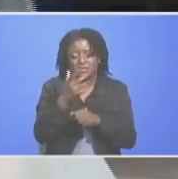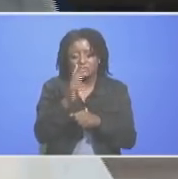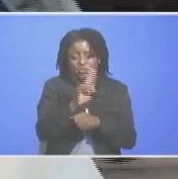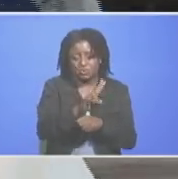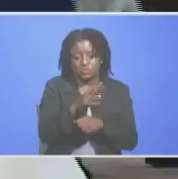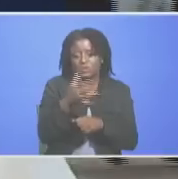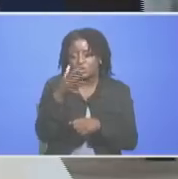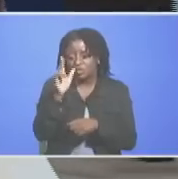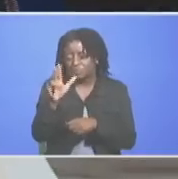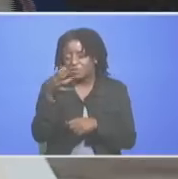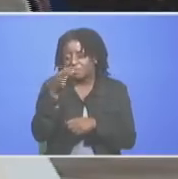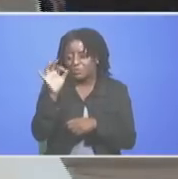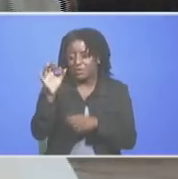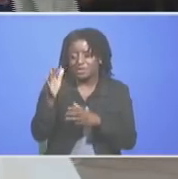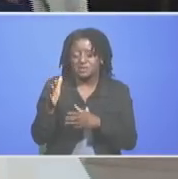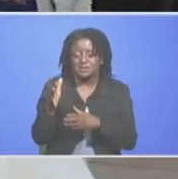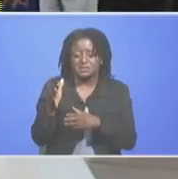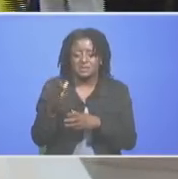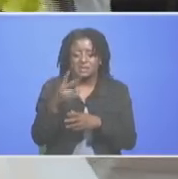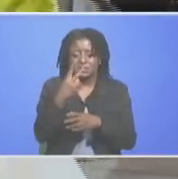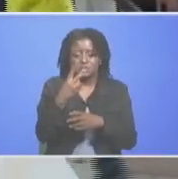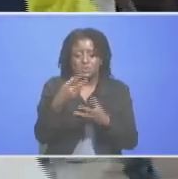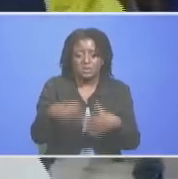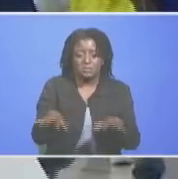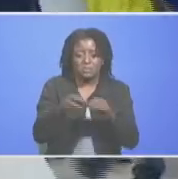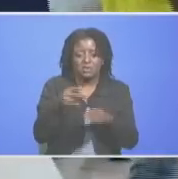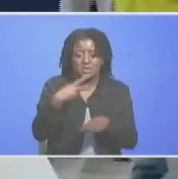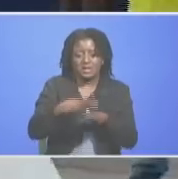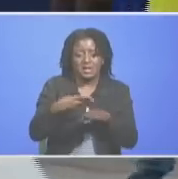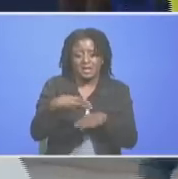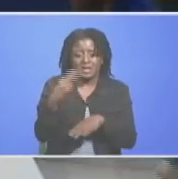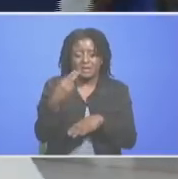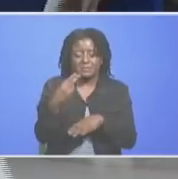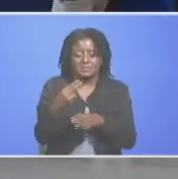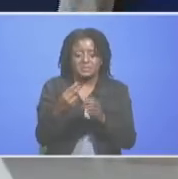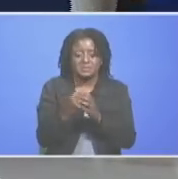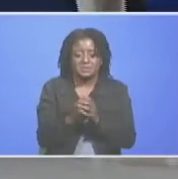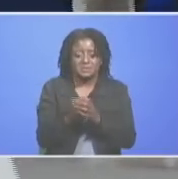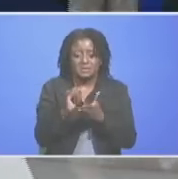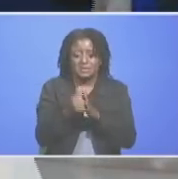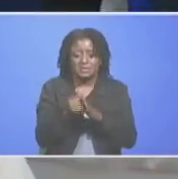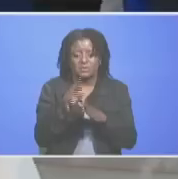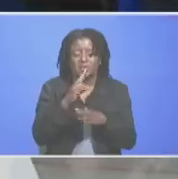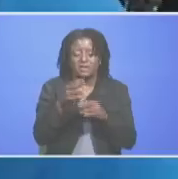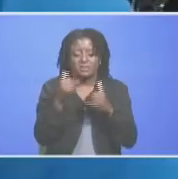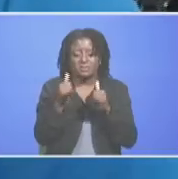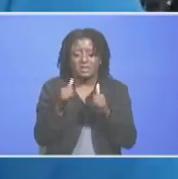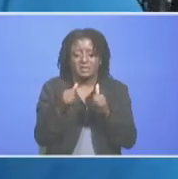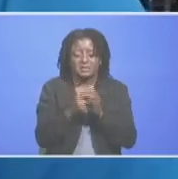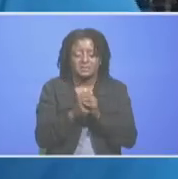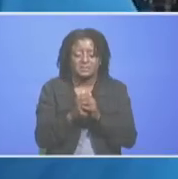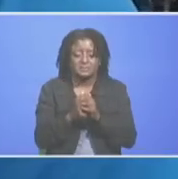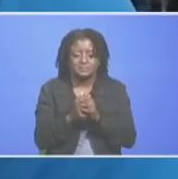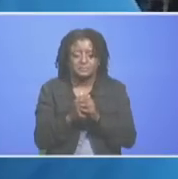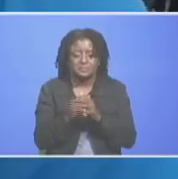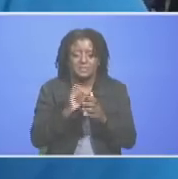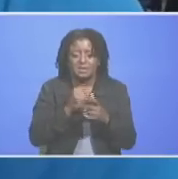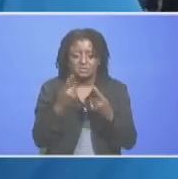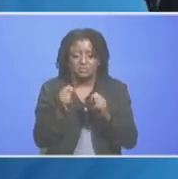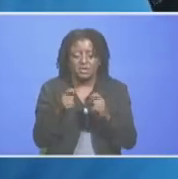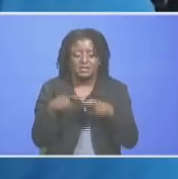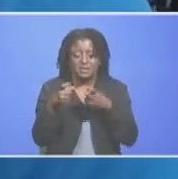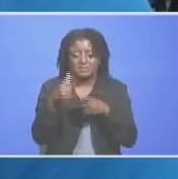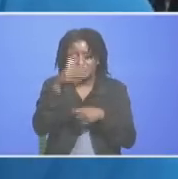made 2 very important layups in traffic. Those were the plays of the game for us. I tried to give the guys some